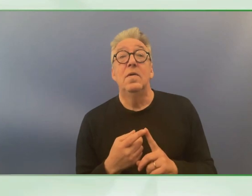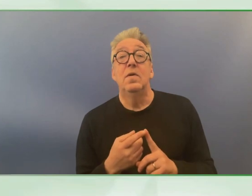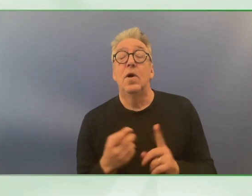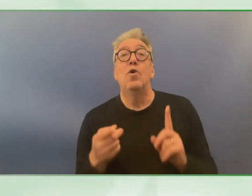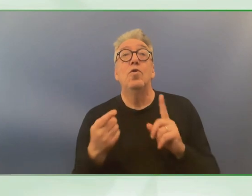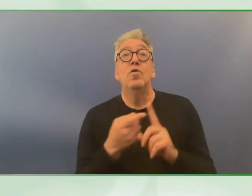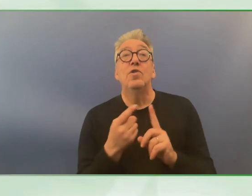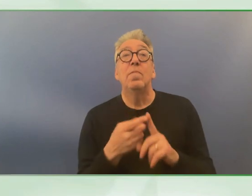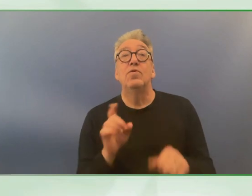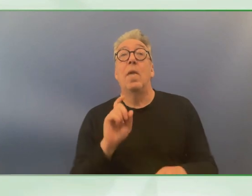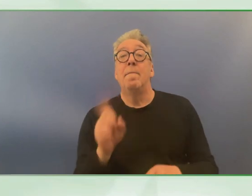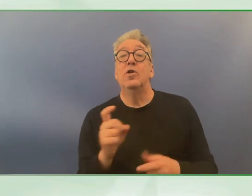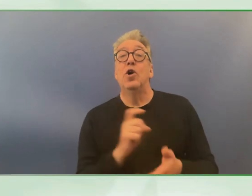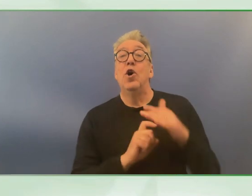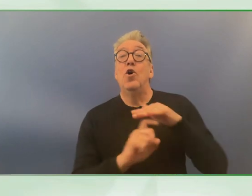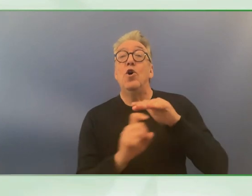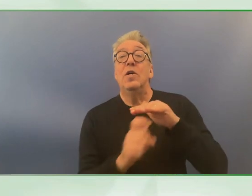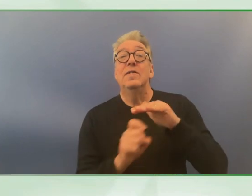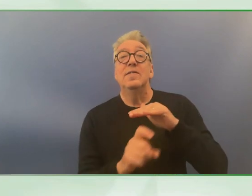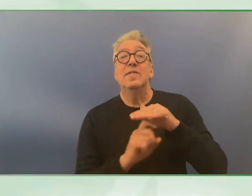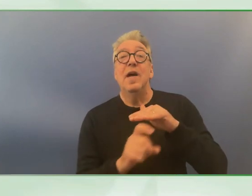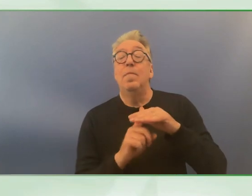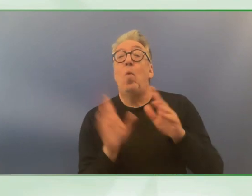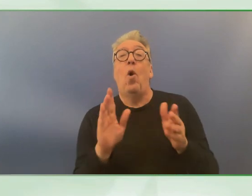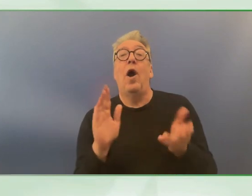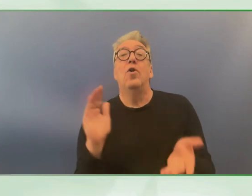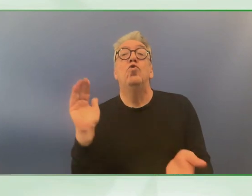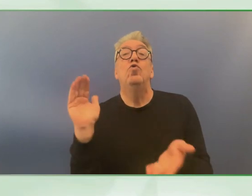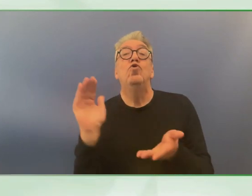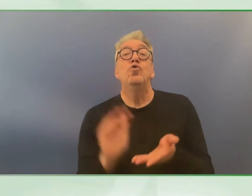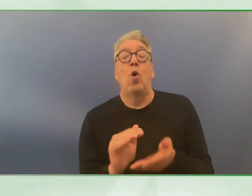scan documents in smaller batches, and admittedly,